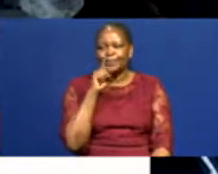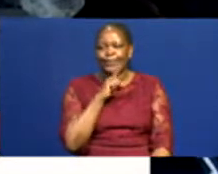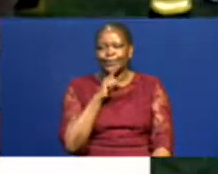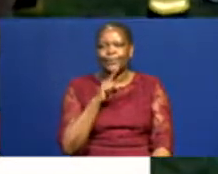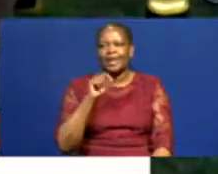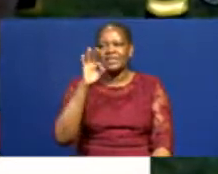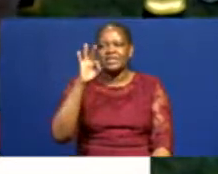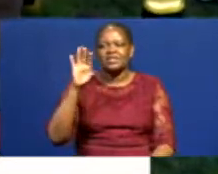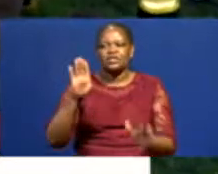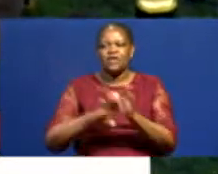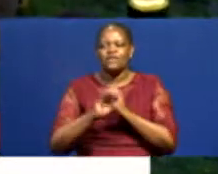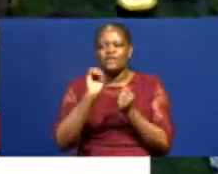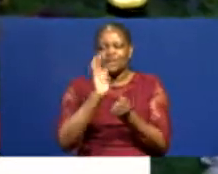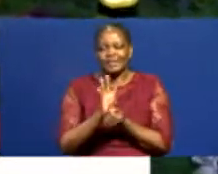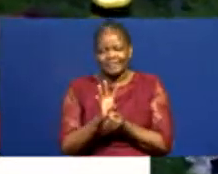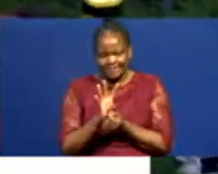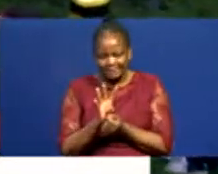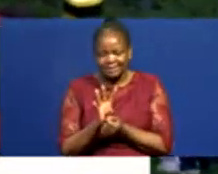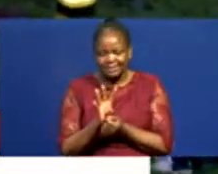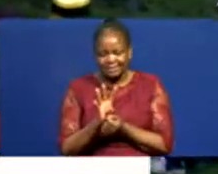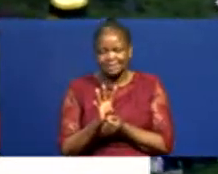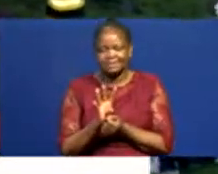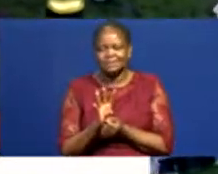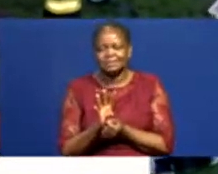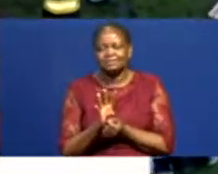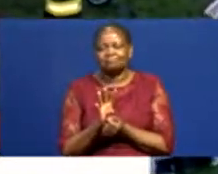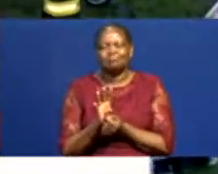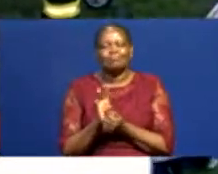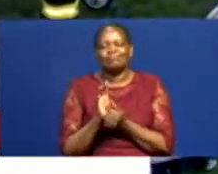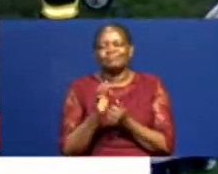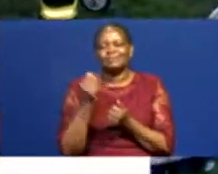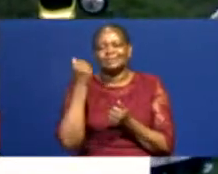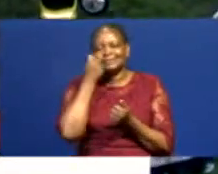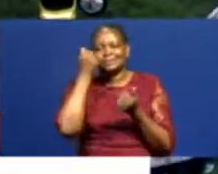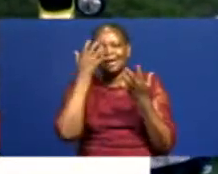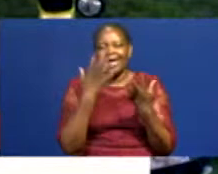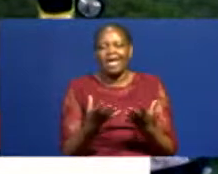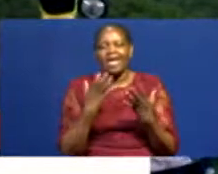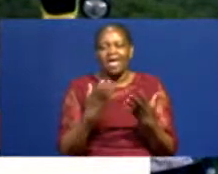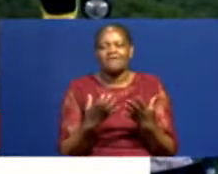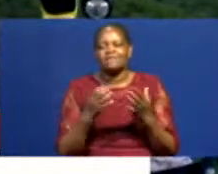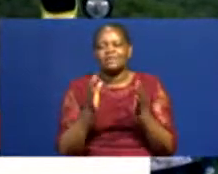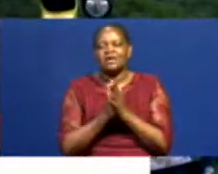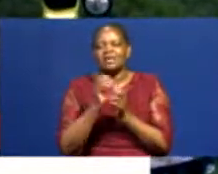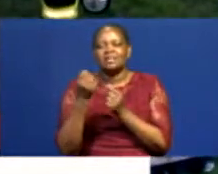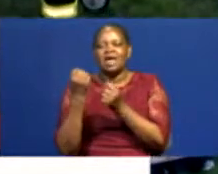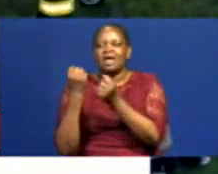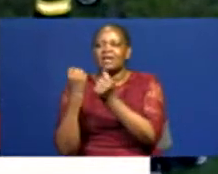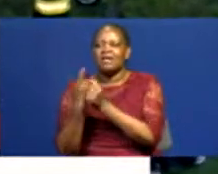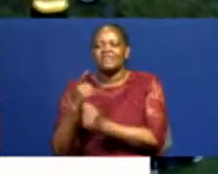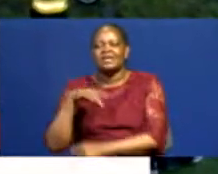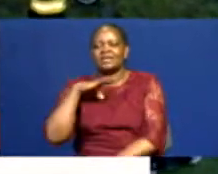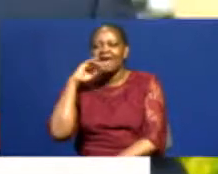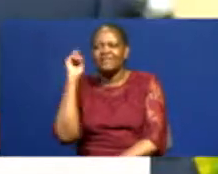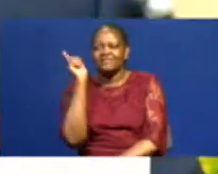14 people on board the PSV survived after three others succumbed to their injuries while being rushed to hospital.